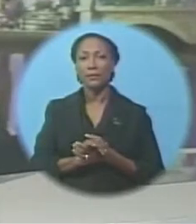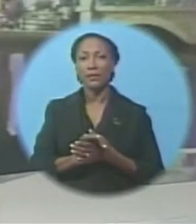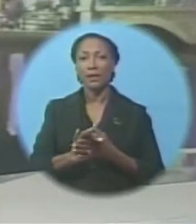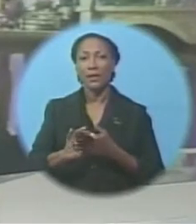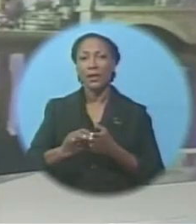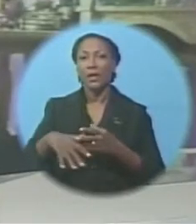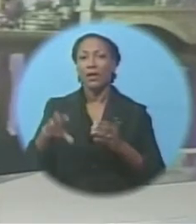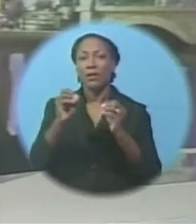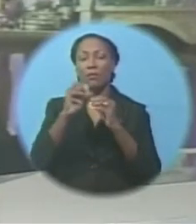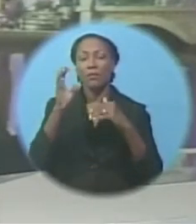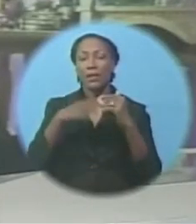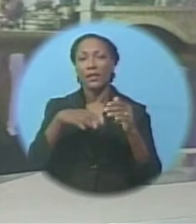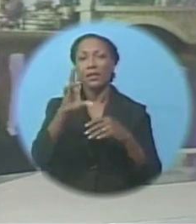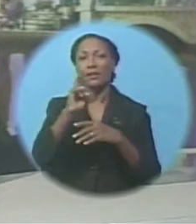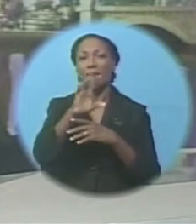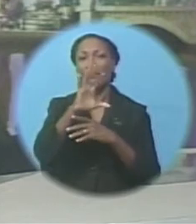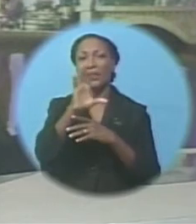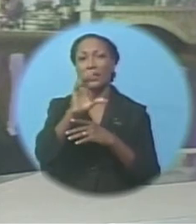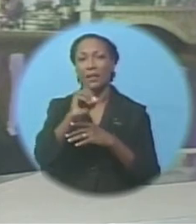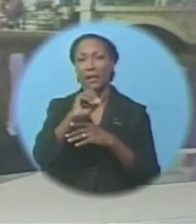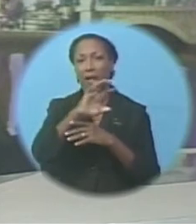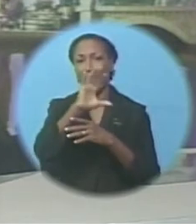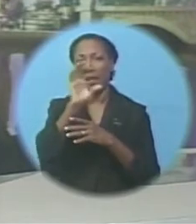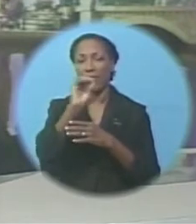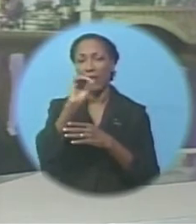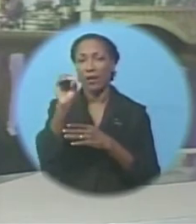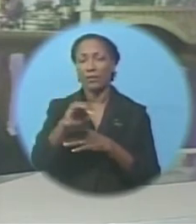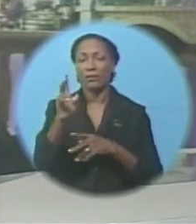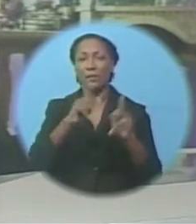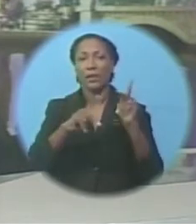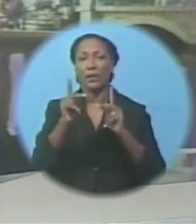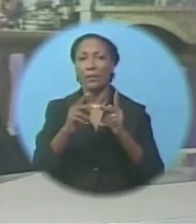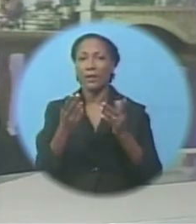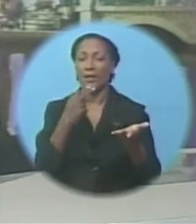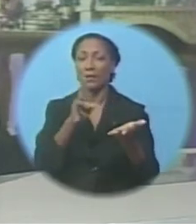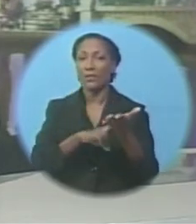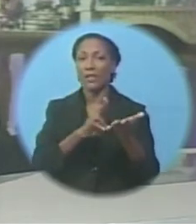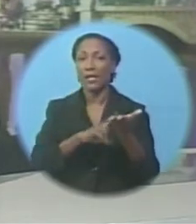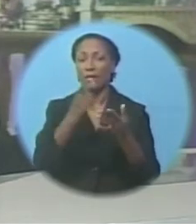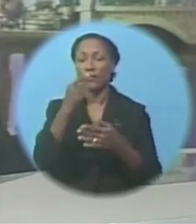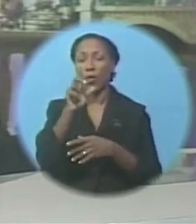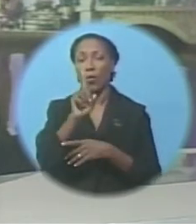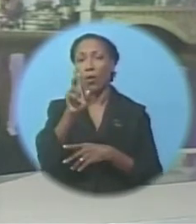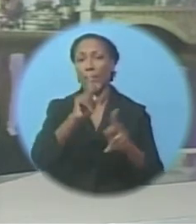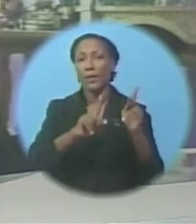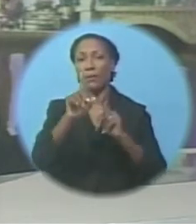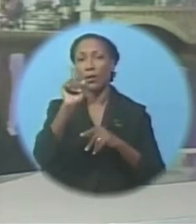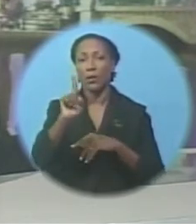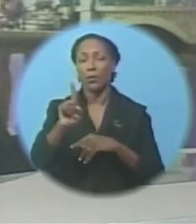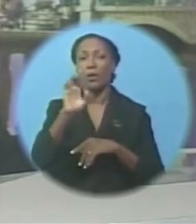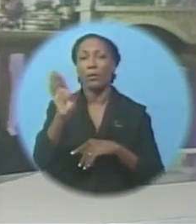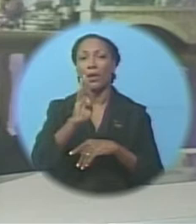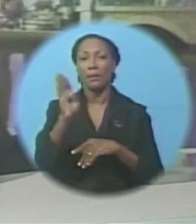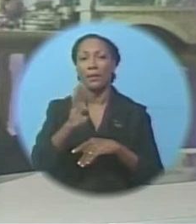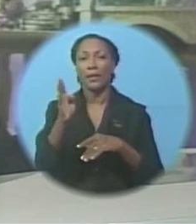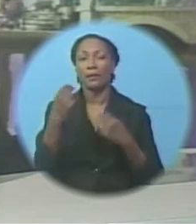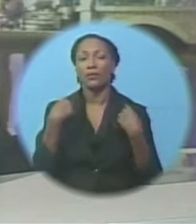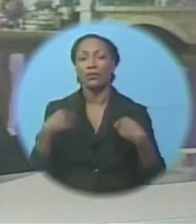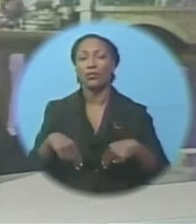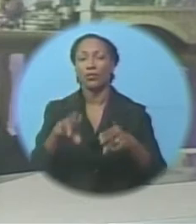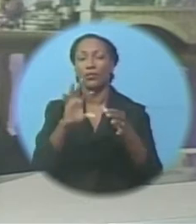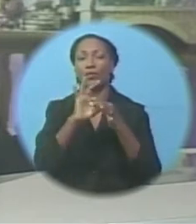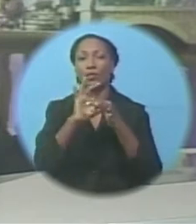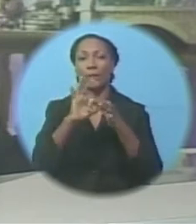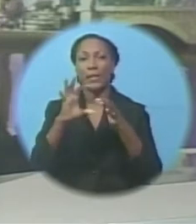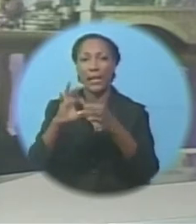Over 70,000 people have already registered for the One People, One Barbados Human Chain Link. That event is set to come